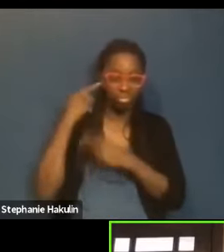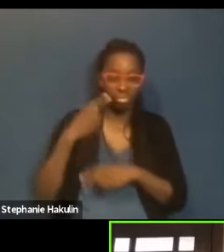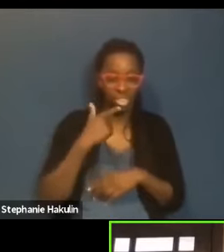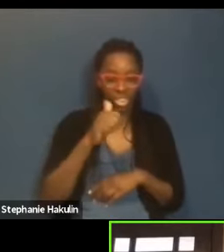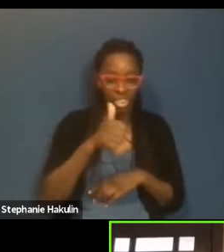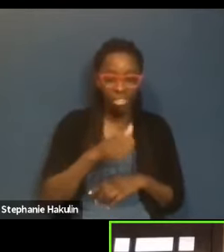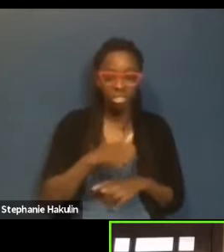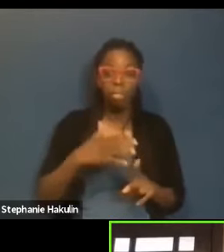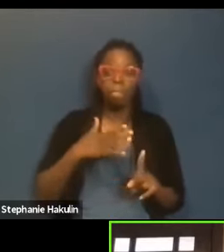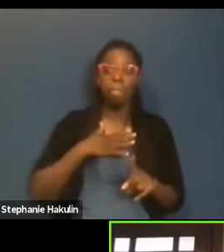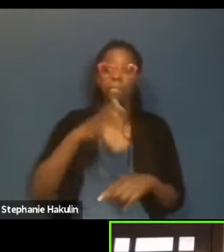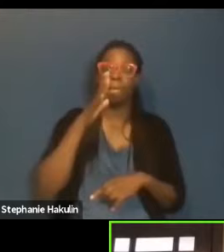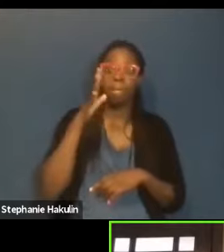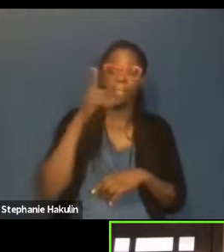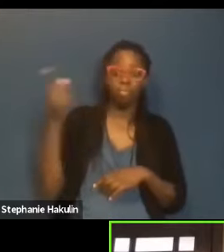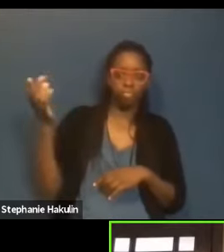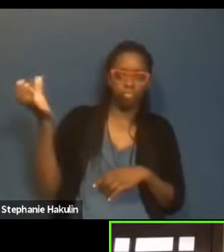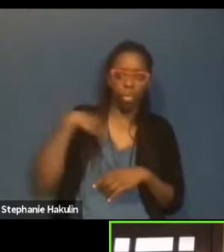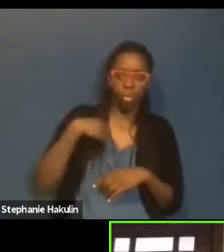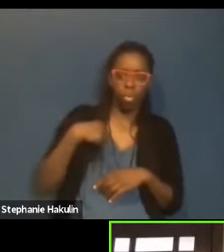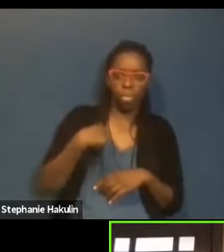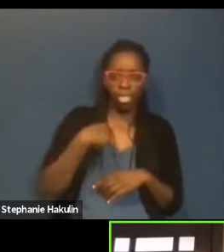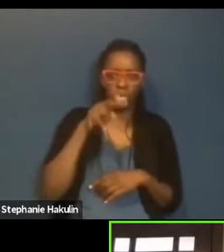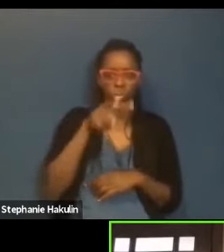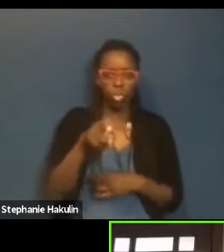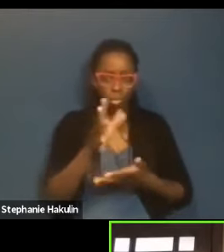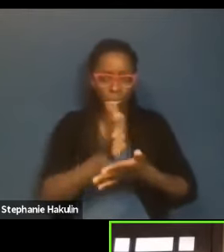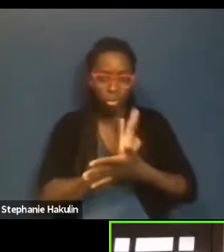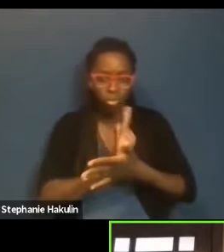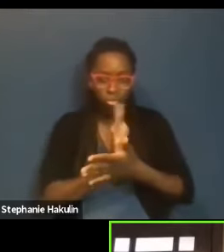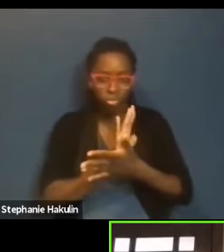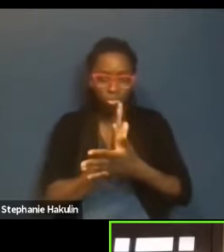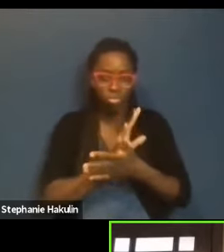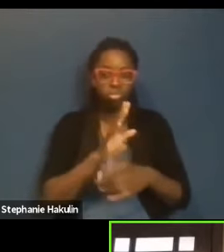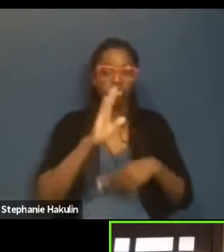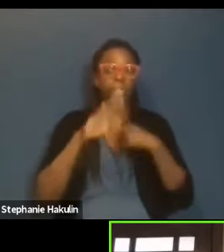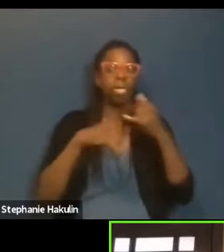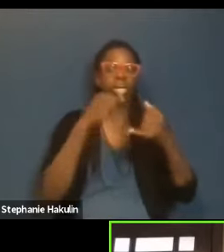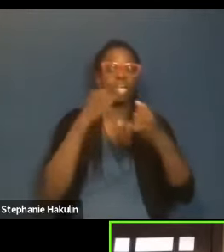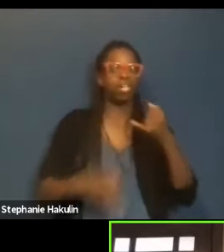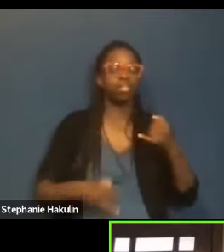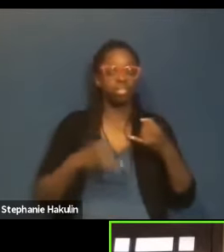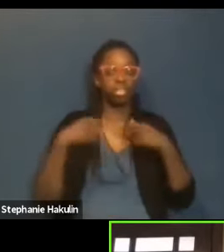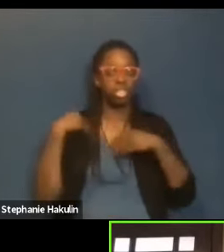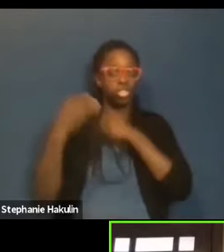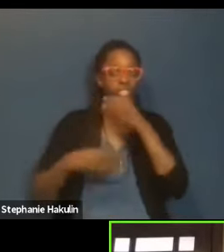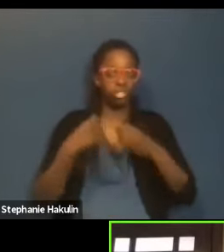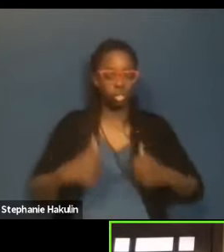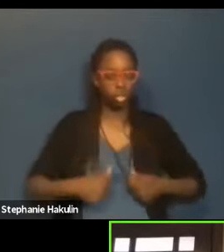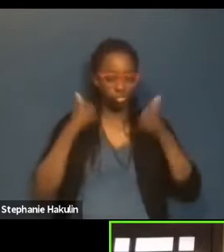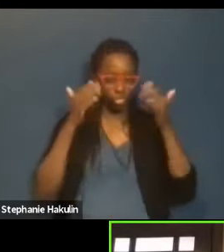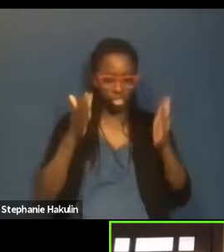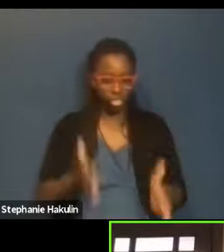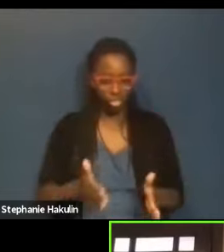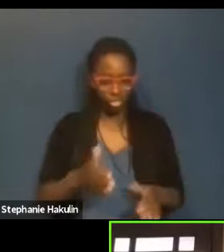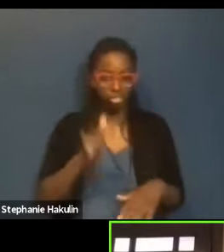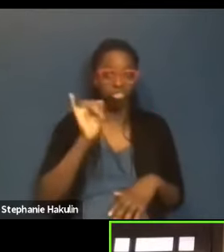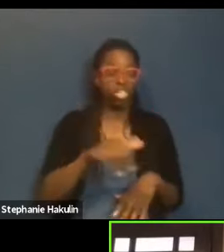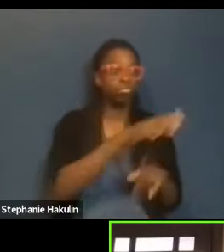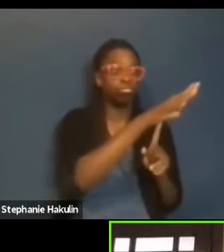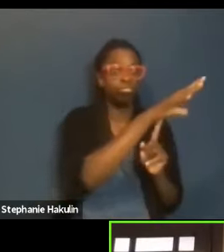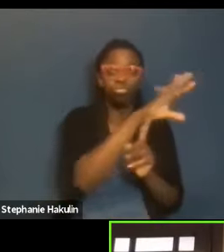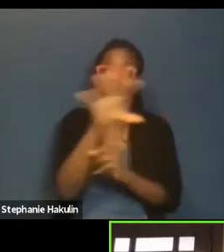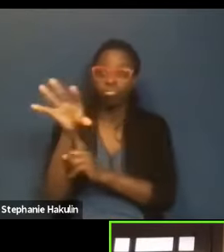last generation of survivors. There was a scene when the camera panned through a catacomb of shower heads and silver